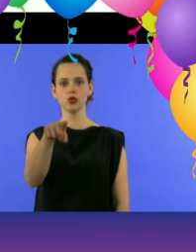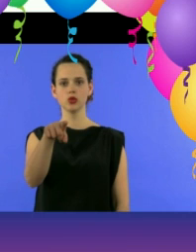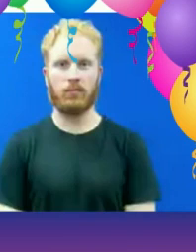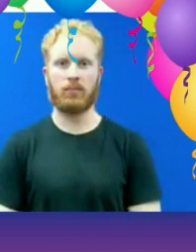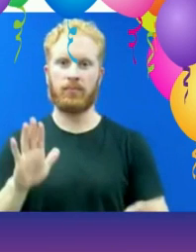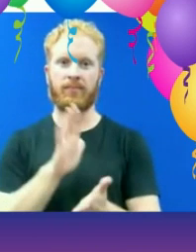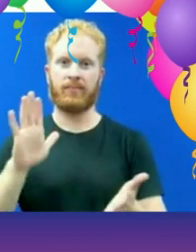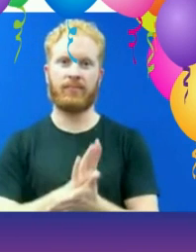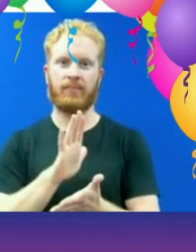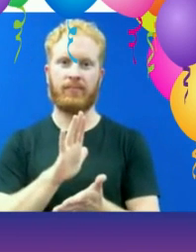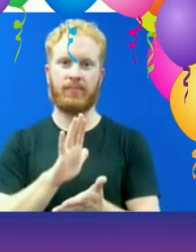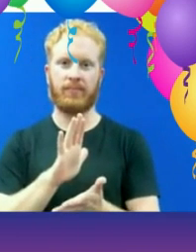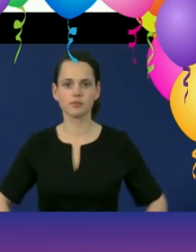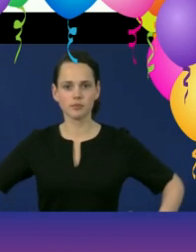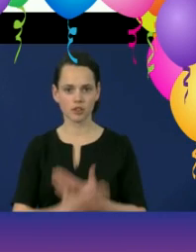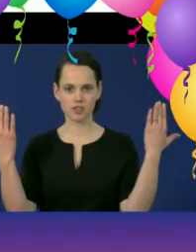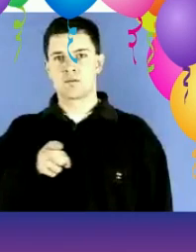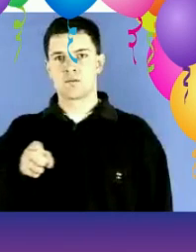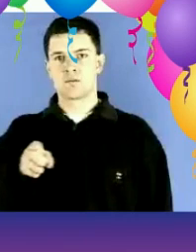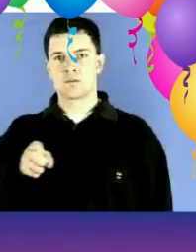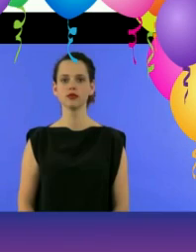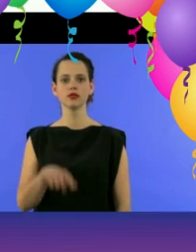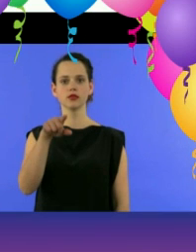script because we're going to probably have to do a few other bits and pieces as well.